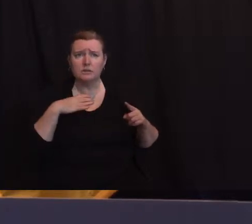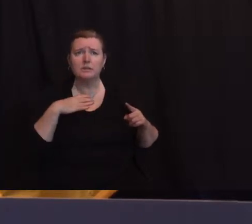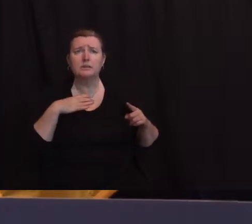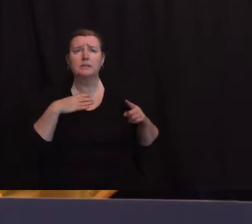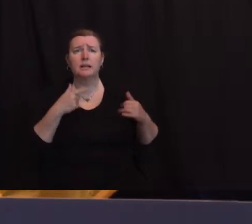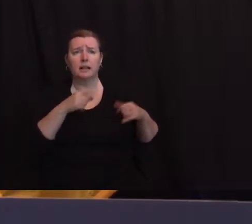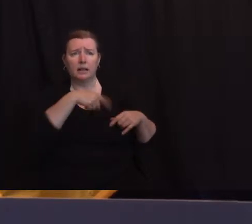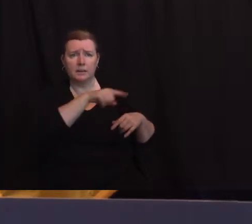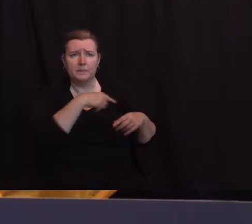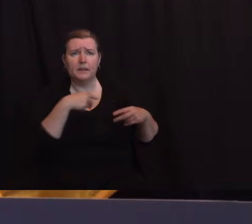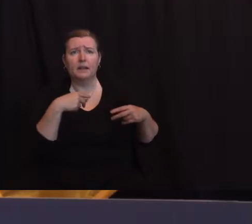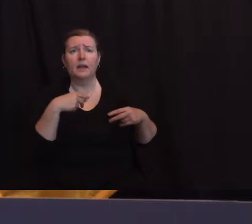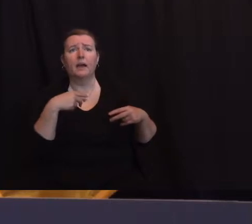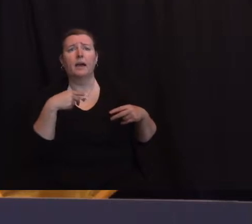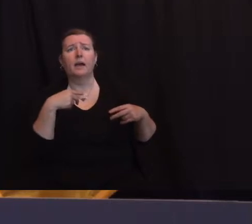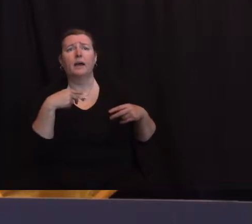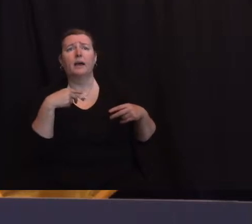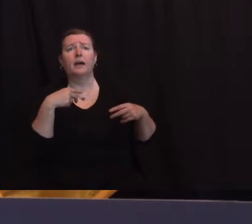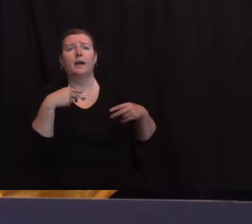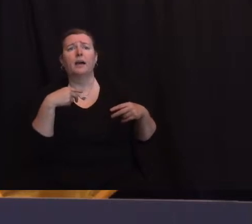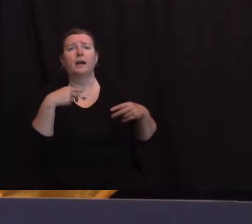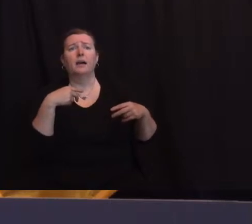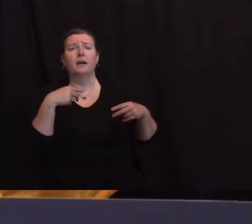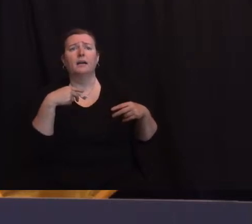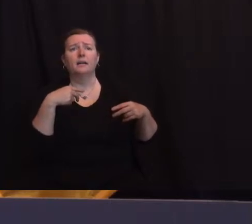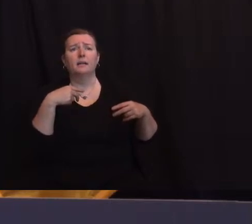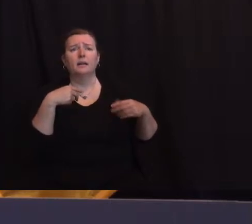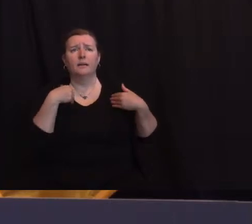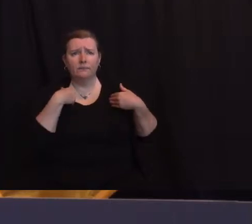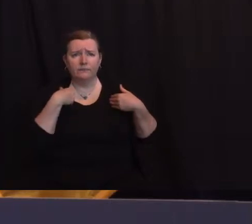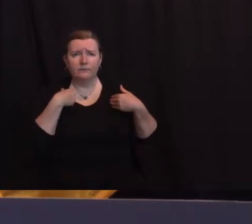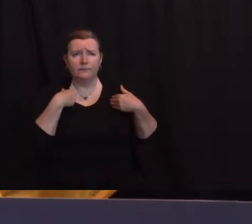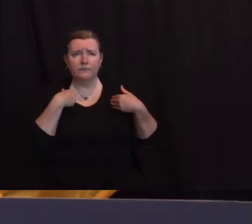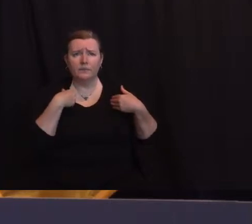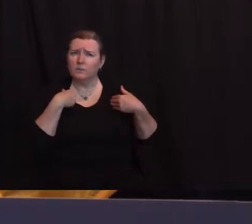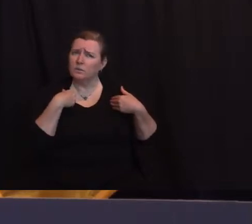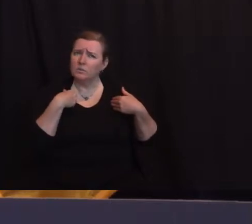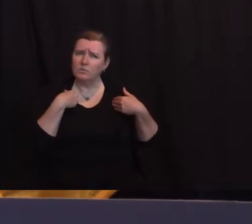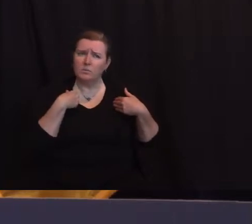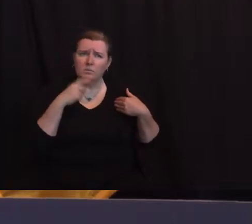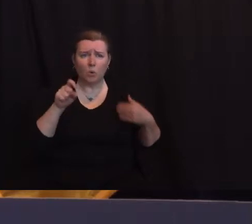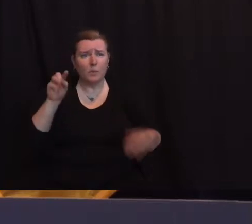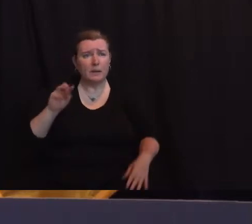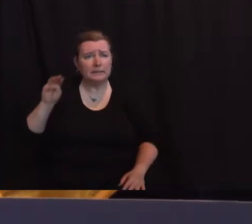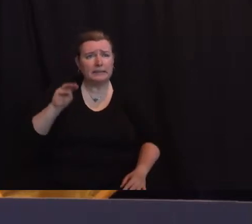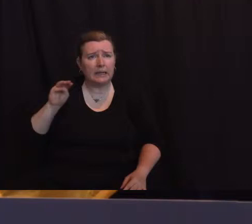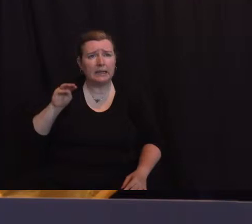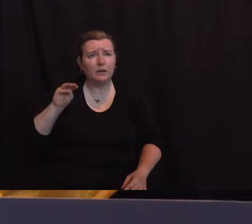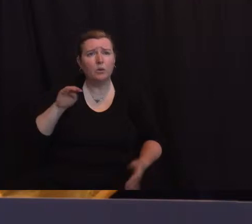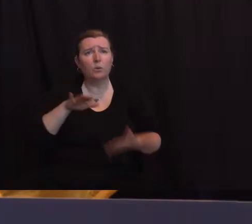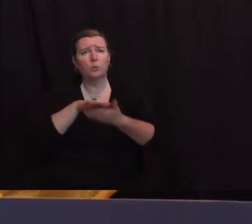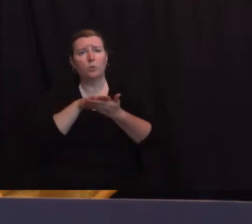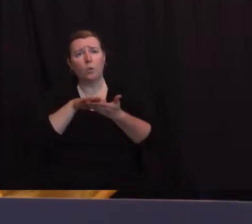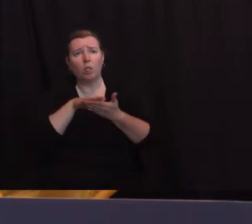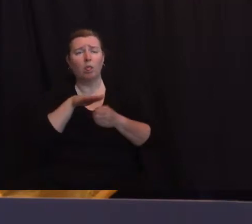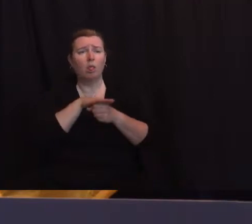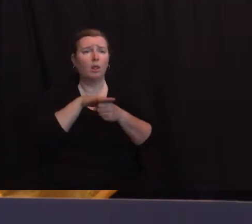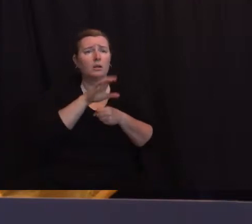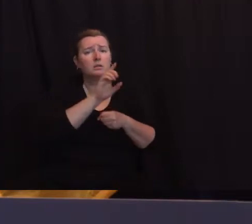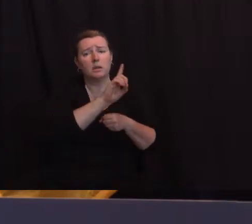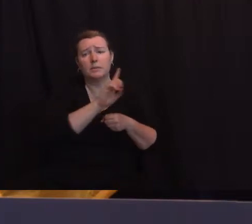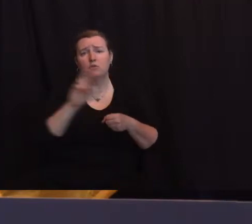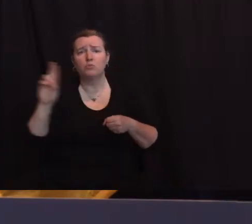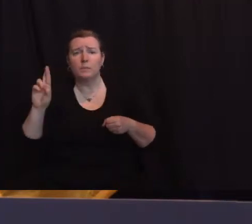The deadline is effectively Monday, when local party officials will be sworn in without their elections having been